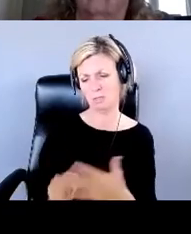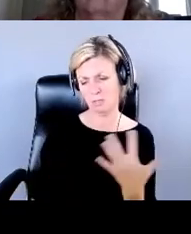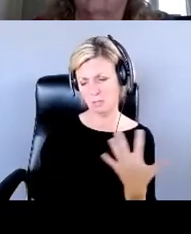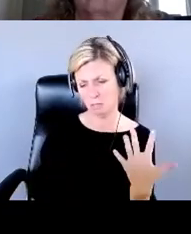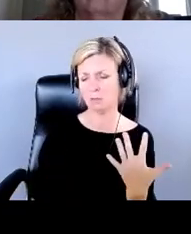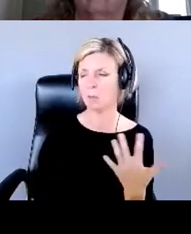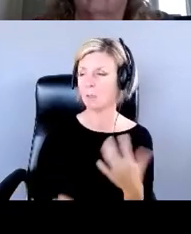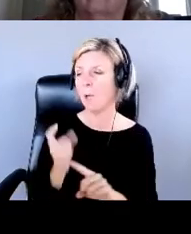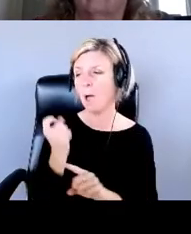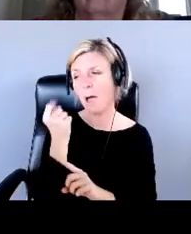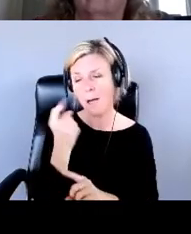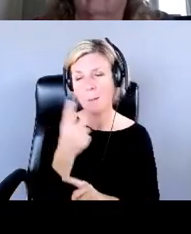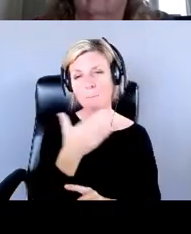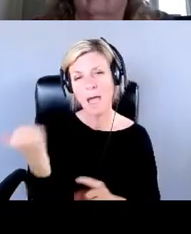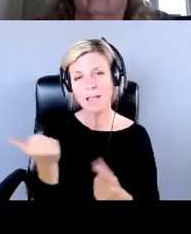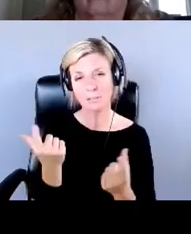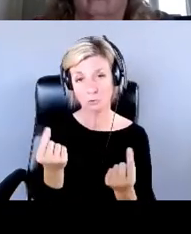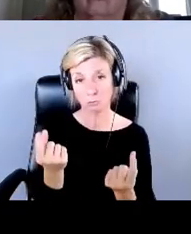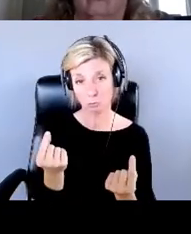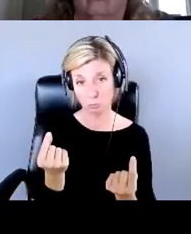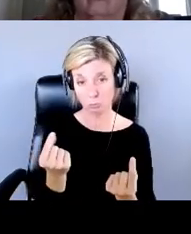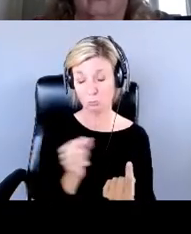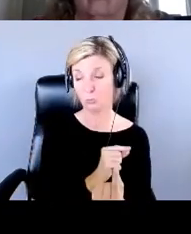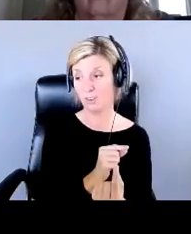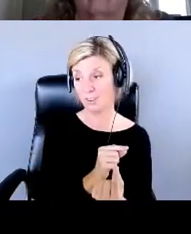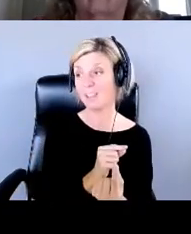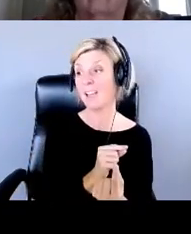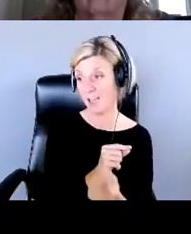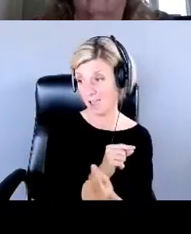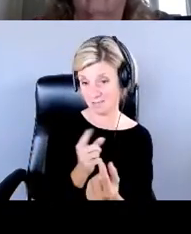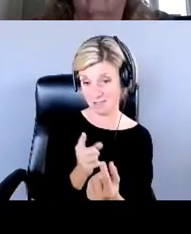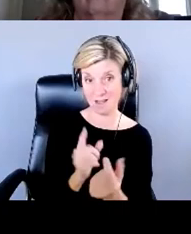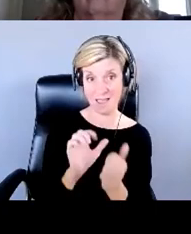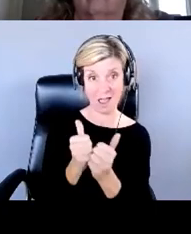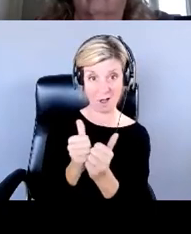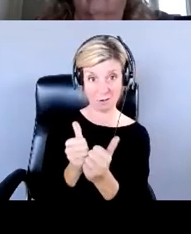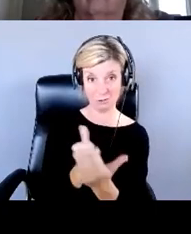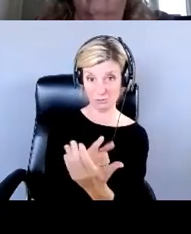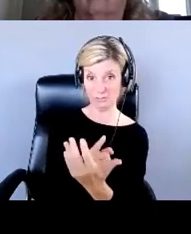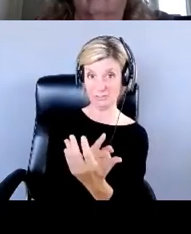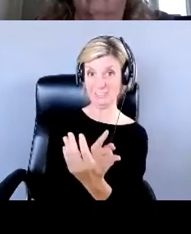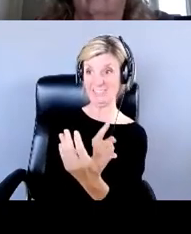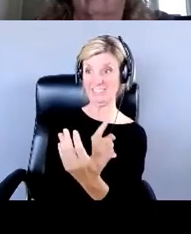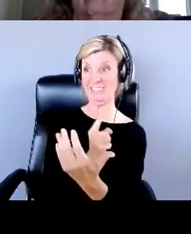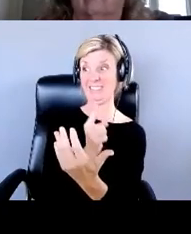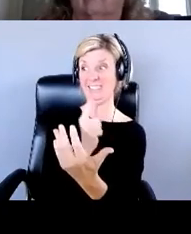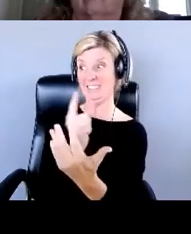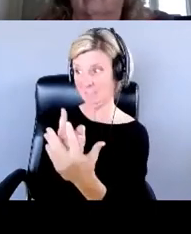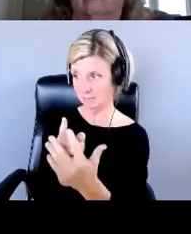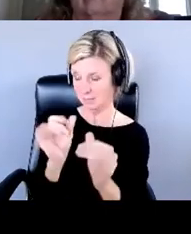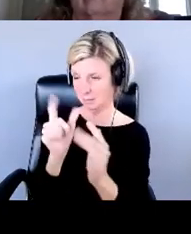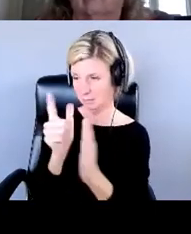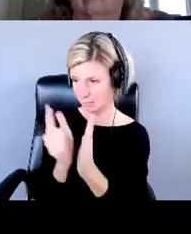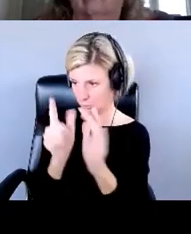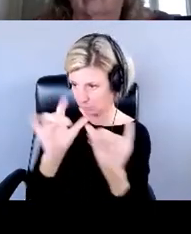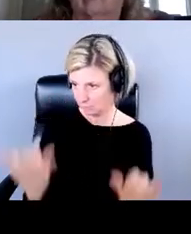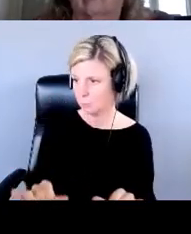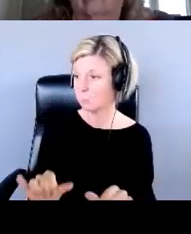what it's going to take and this is how much it's going to cost. So the people who are identifying